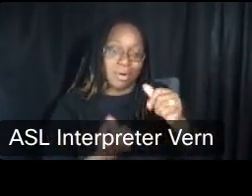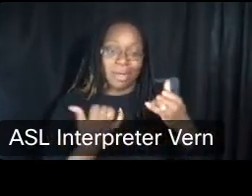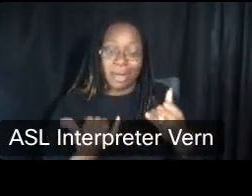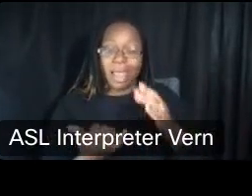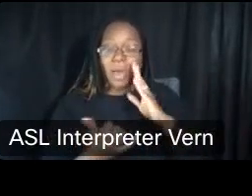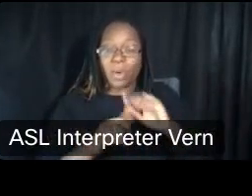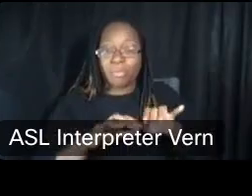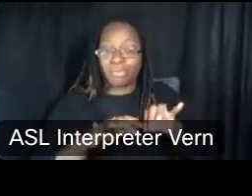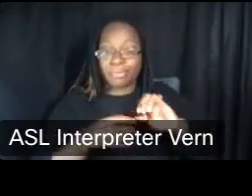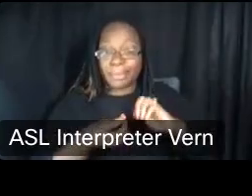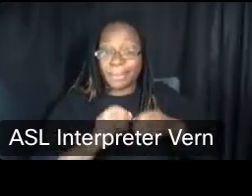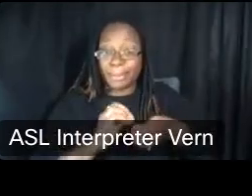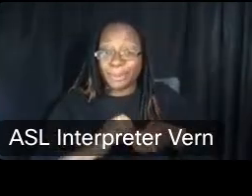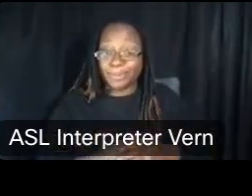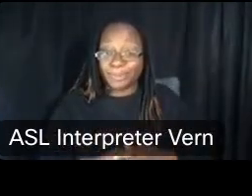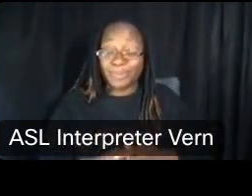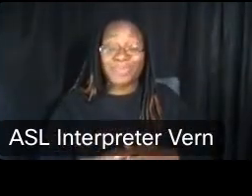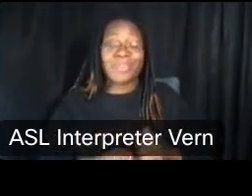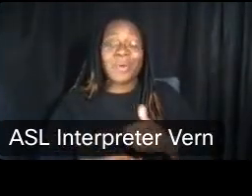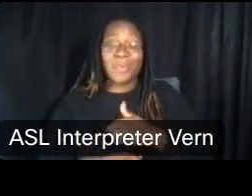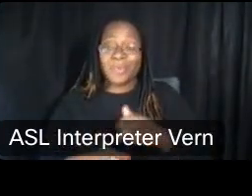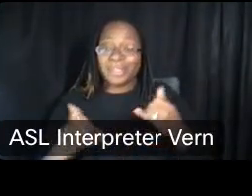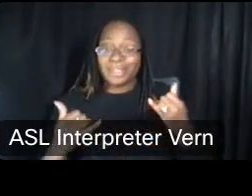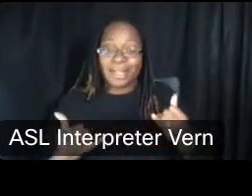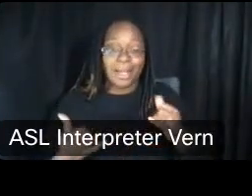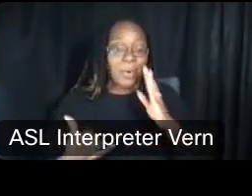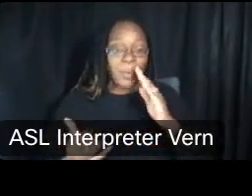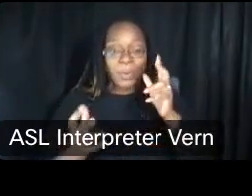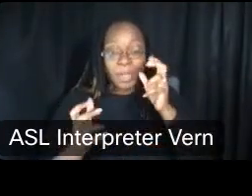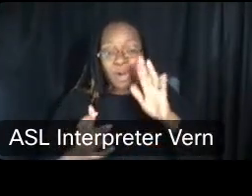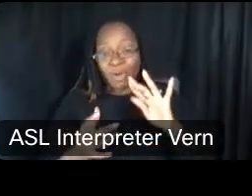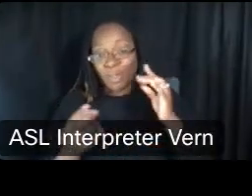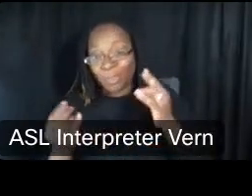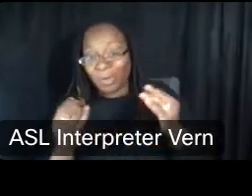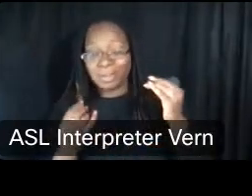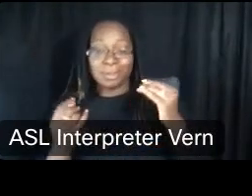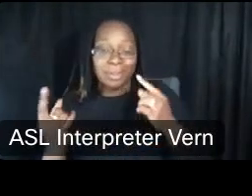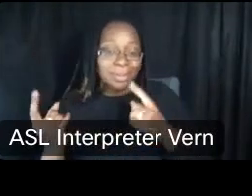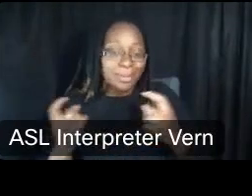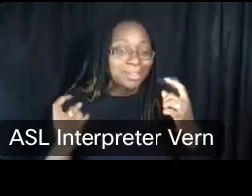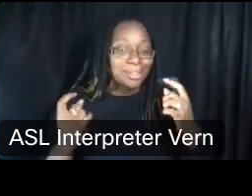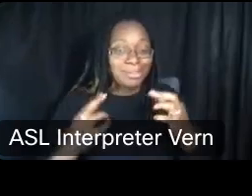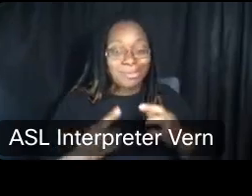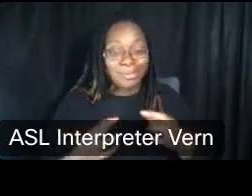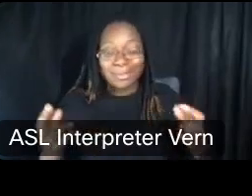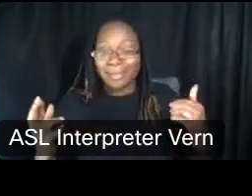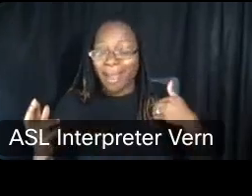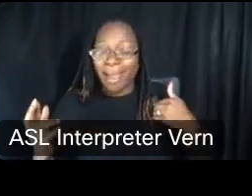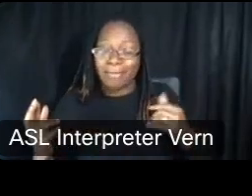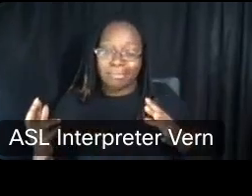questions, and resources throughout the session. Your screen may look a little different depending on what kind of device you're